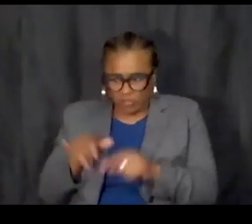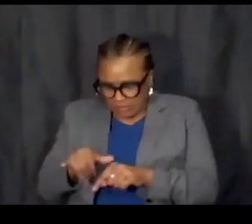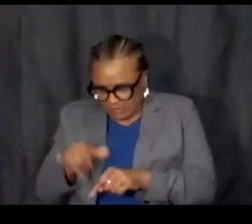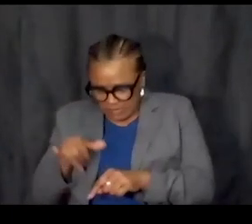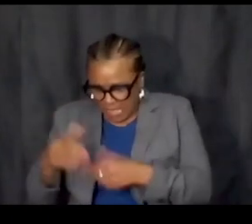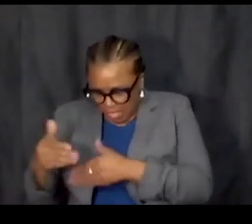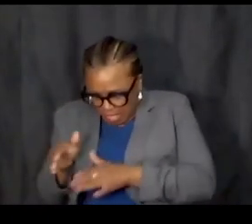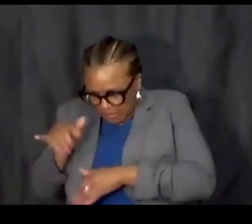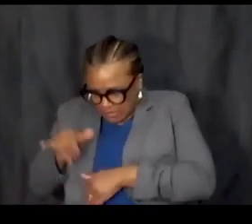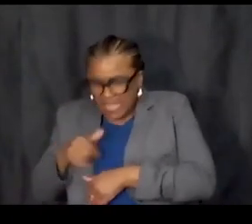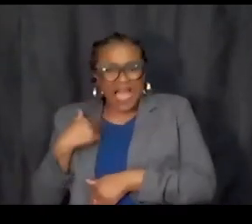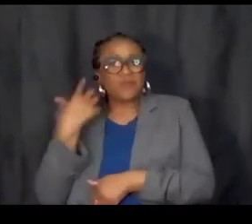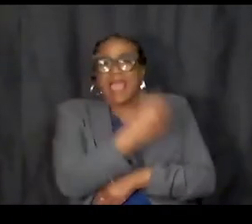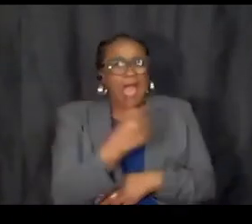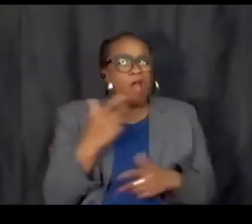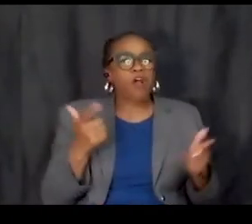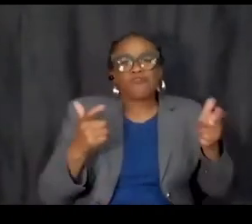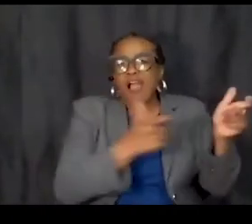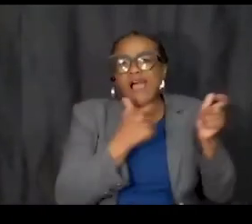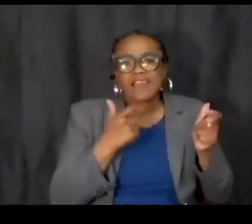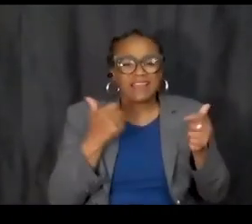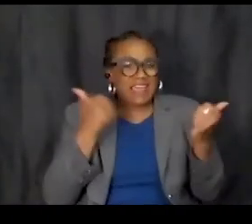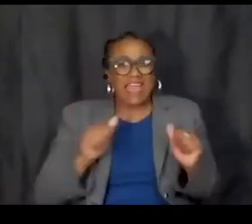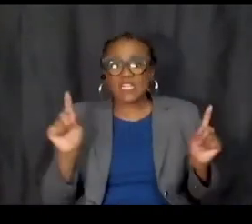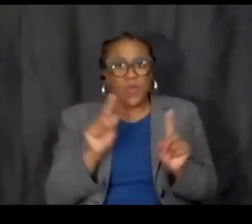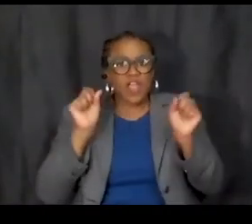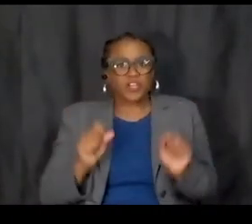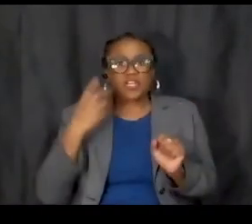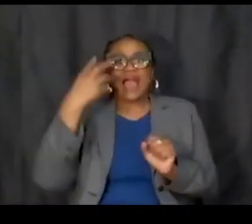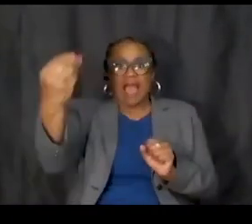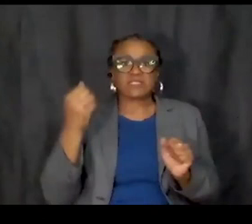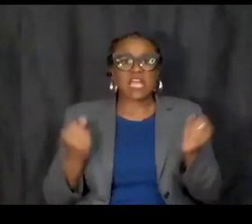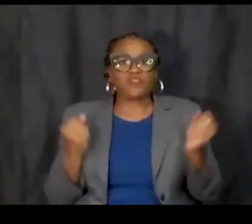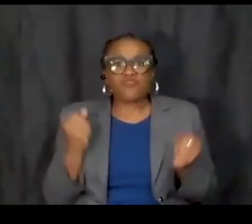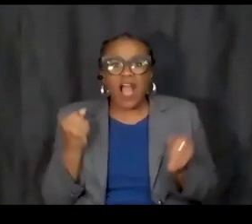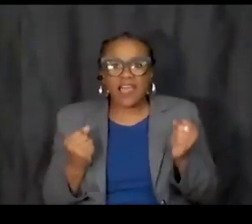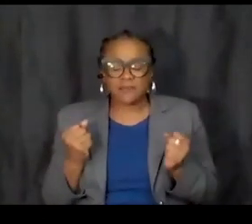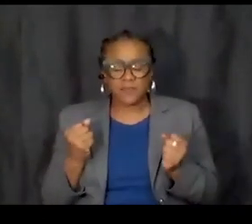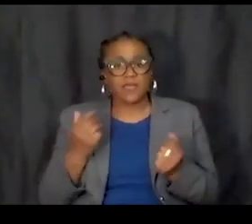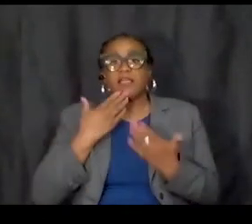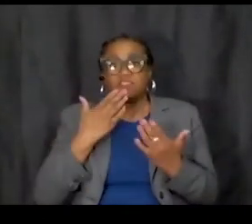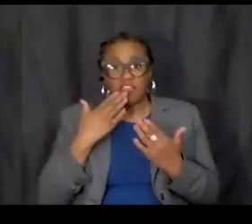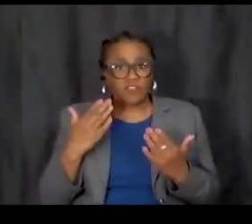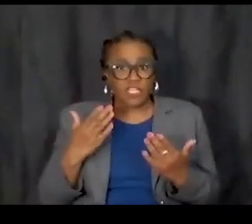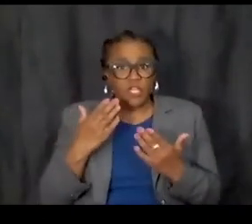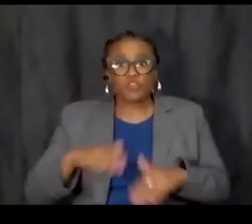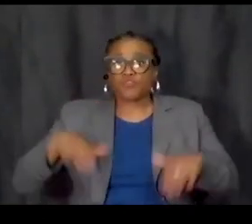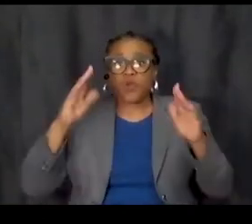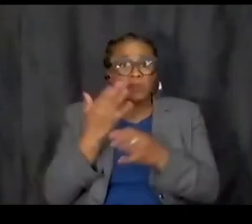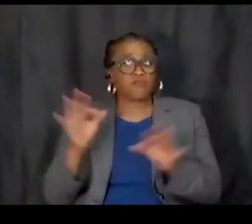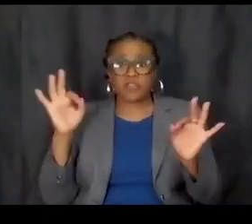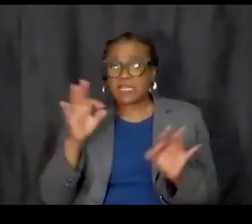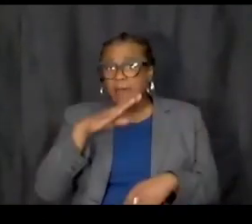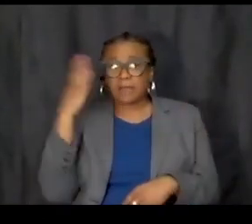anywhere as long as I can get out and run. And thankfully I grew up in a free Black space that's still free and Black, because most white people don't want to be